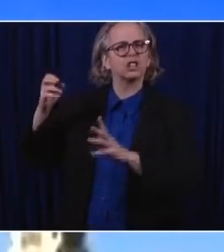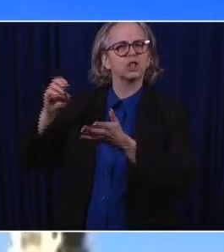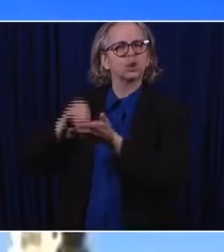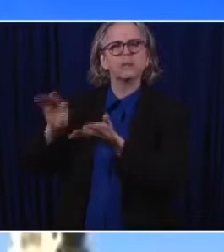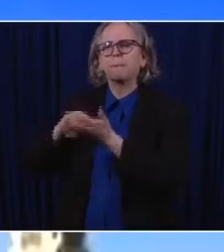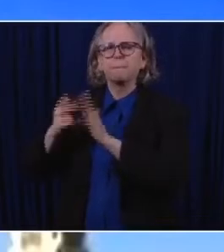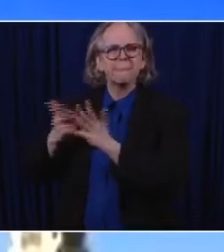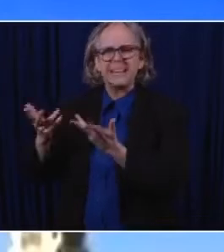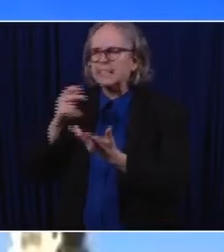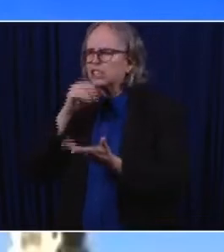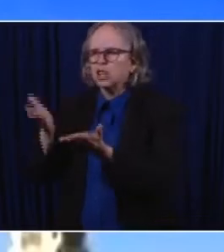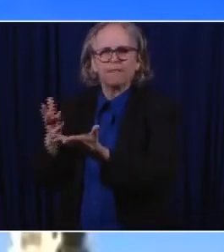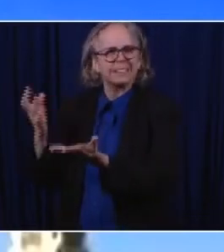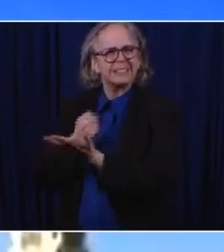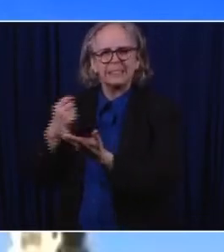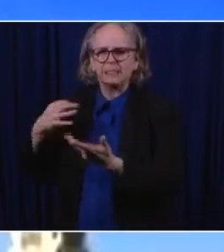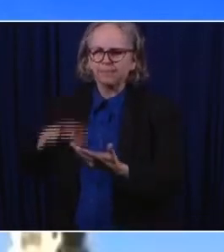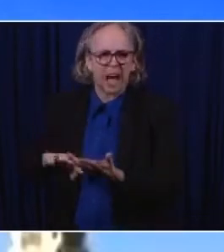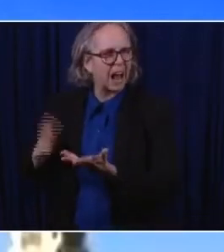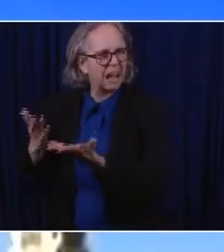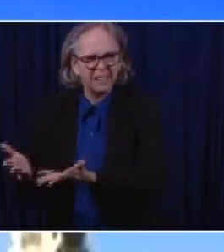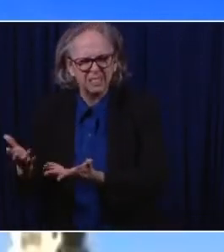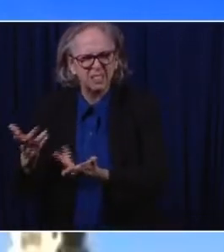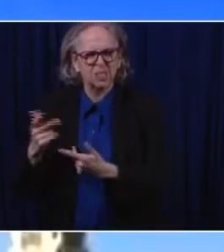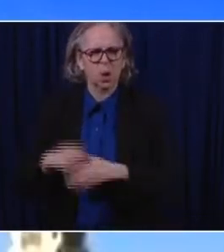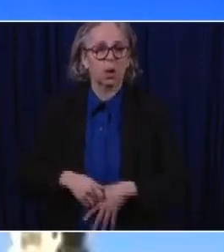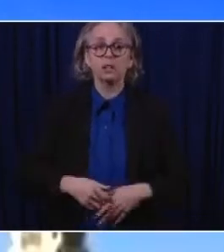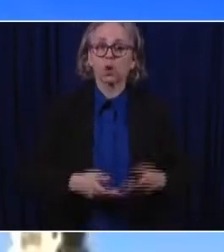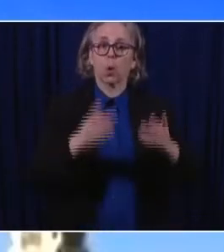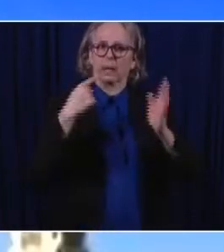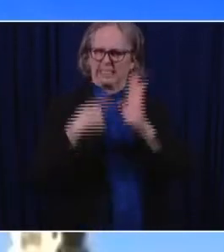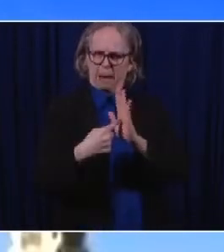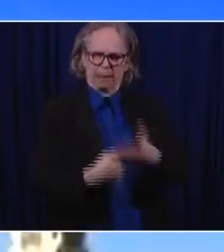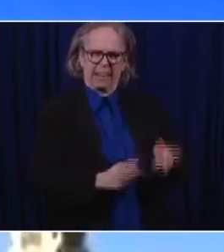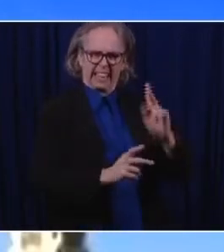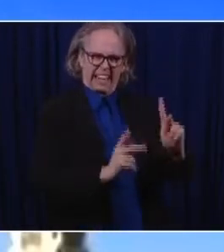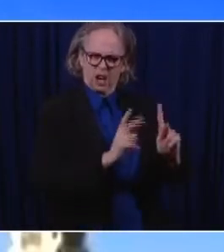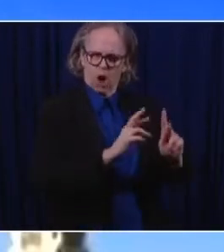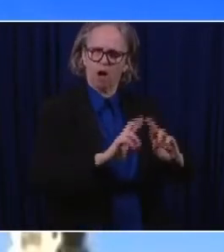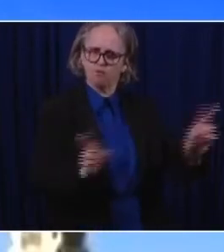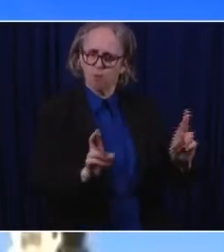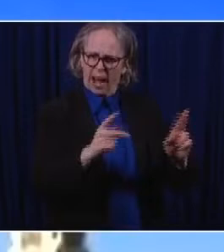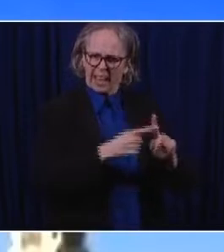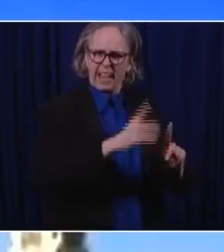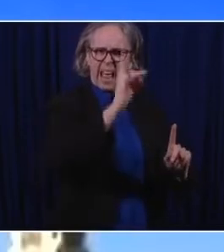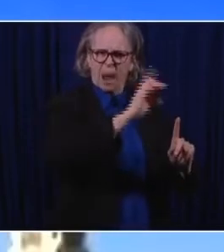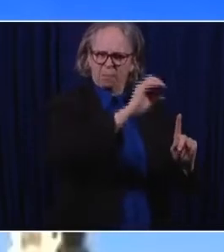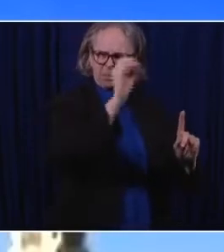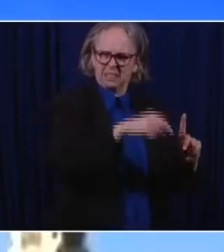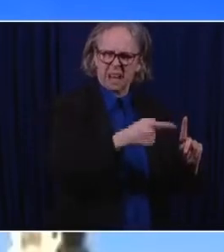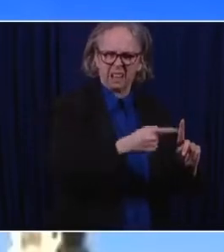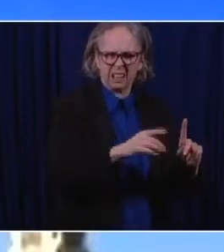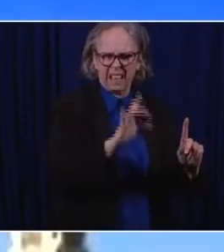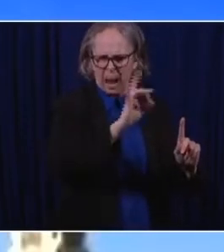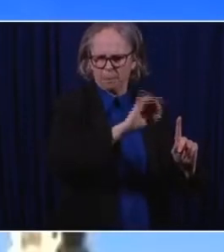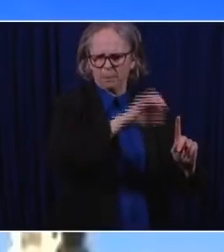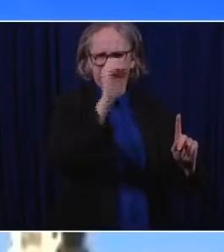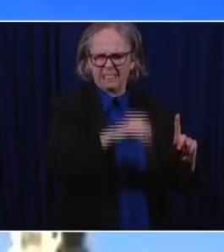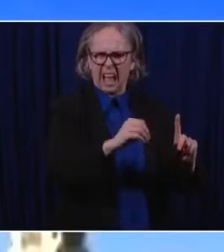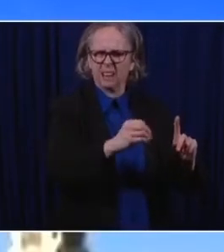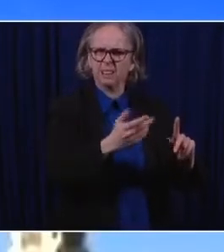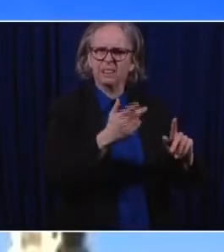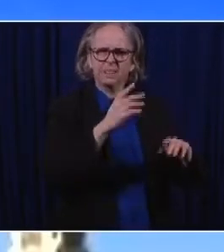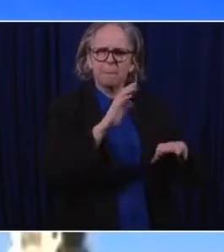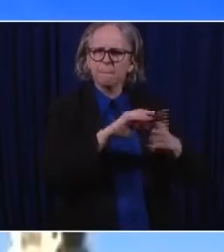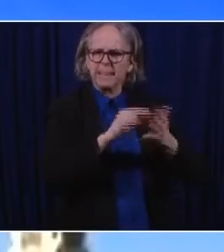students who scored not on track. So more students were not on track as they were entering kindergarten. At the same time, there was only